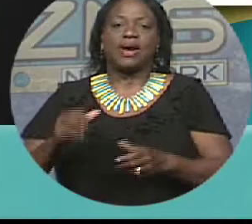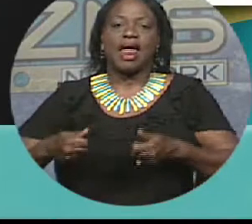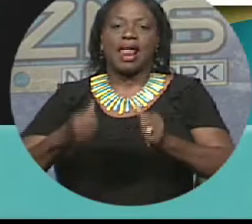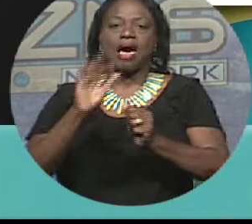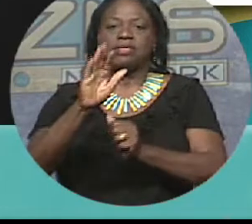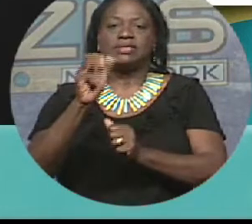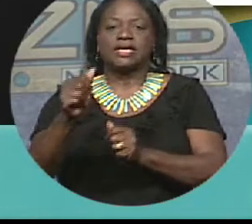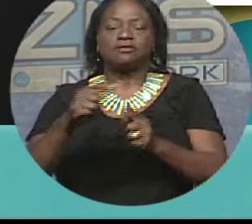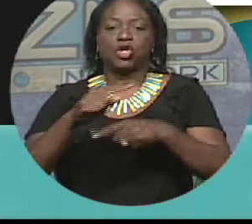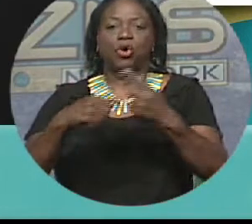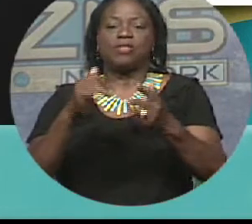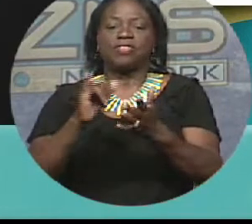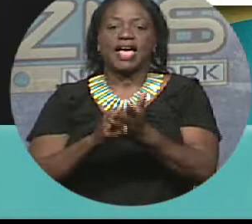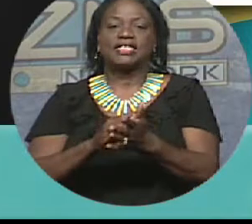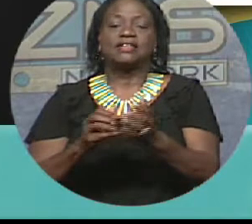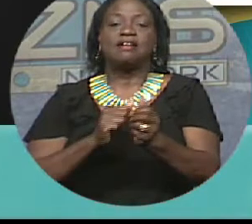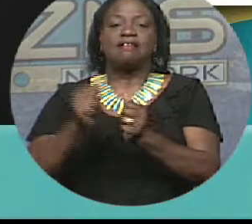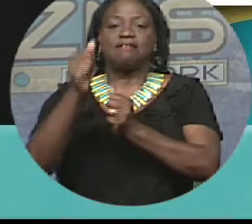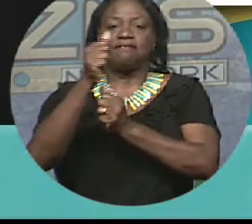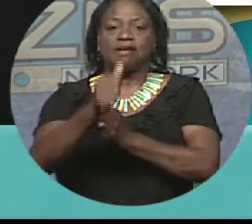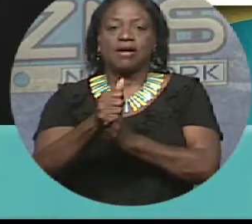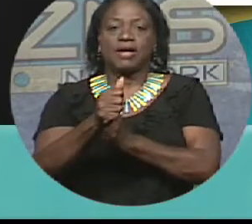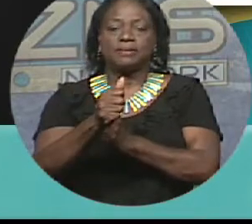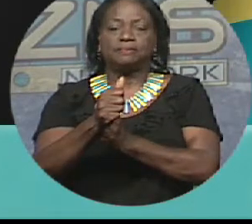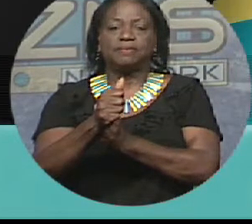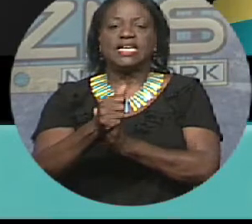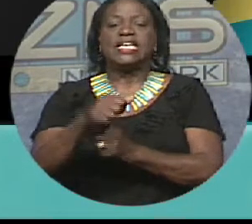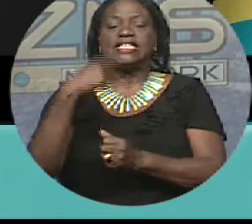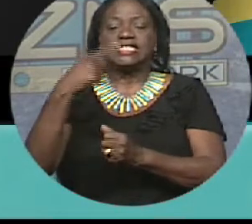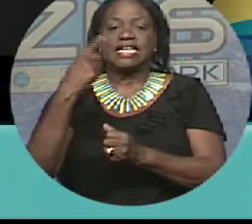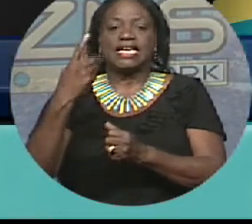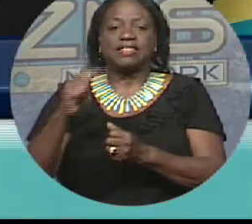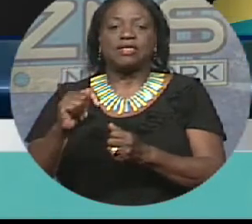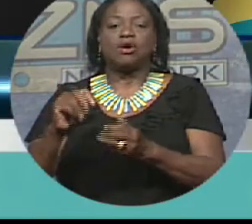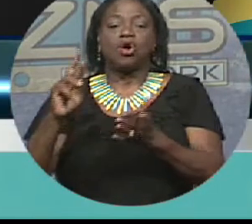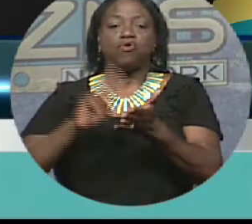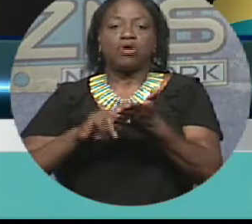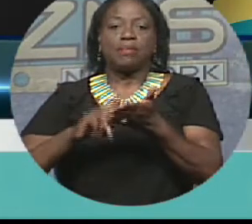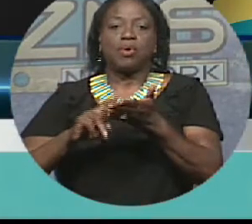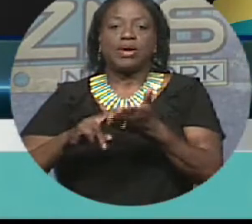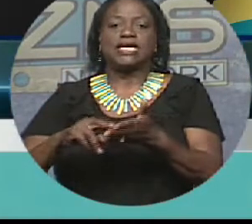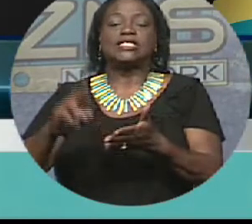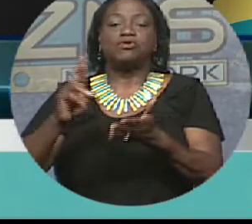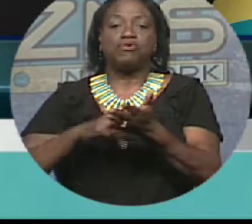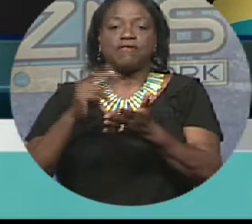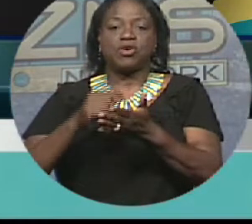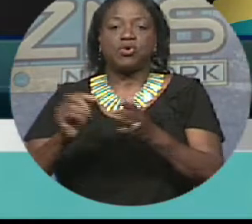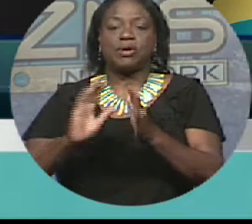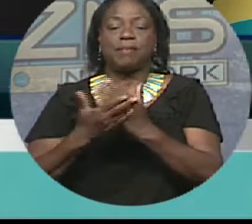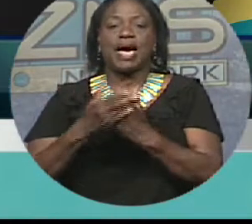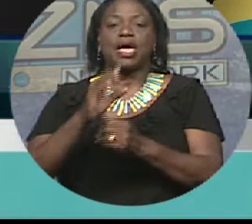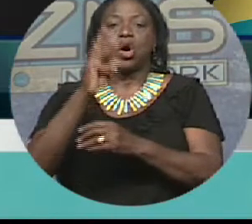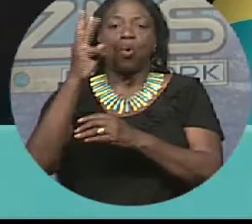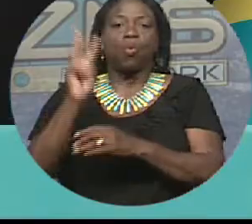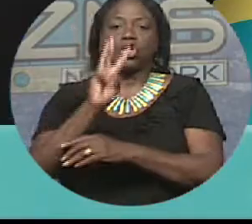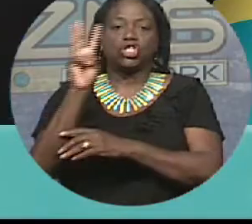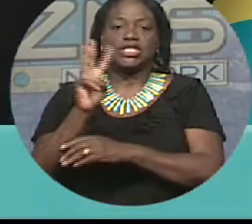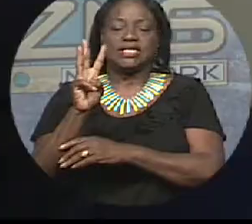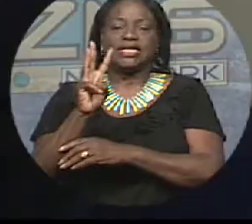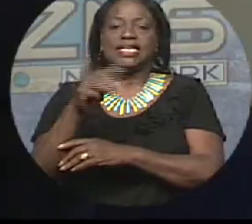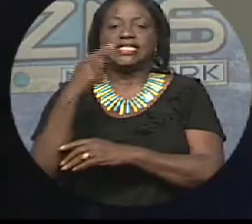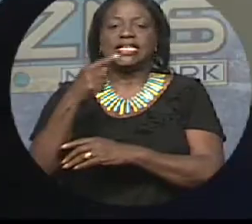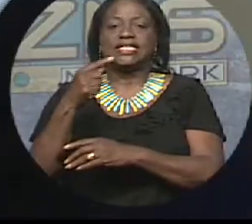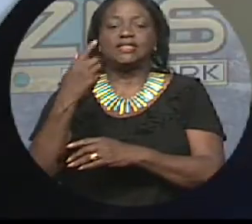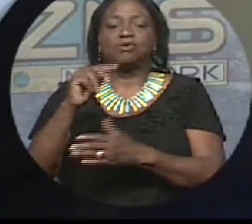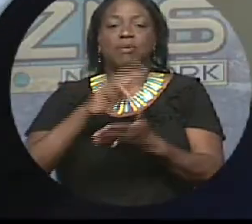from the U.S. Embassy that the report is compiled and reviewed by experts in Washington, Mr. Christie maintains that he believes the report was the personal views of the